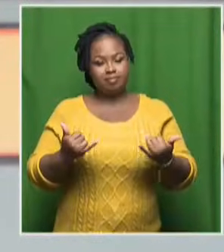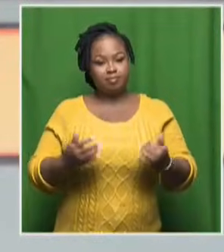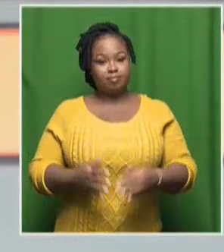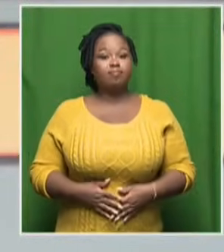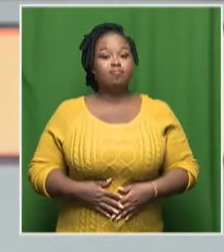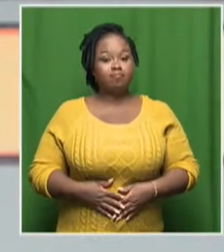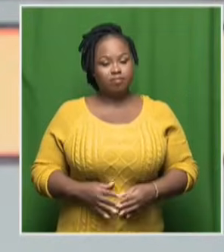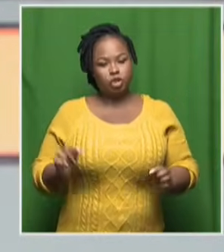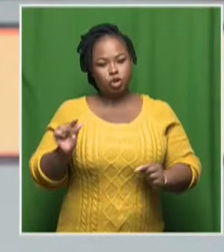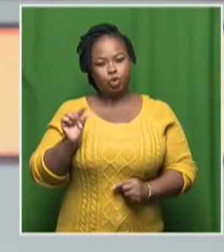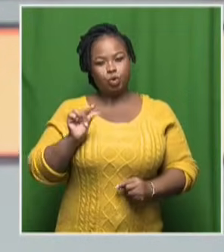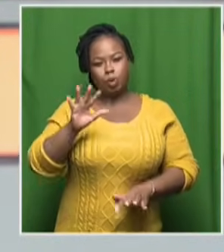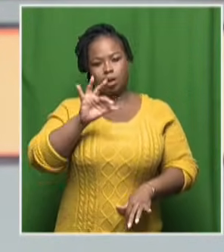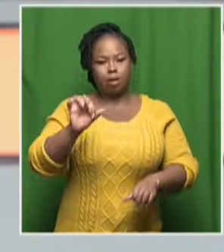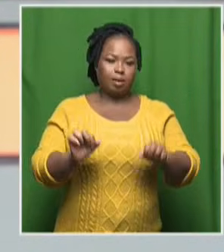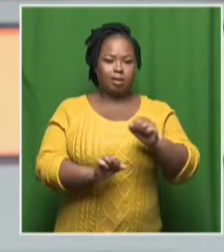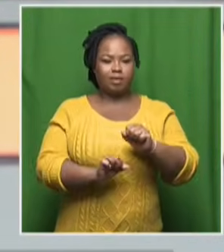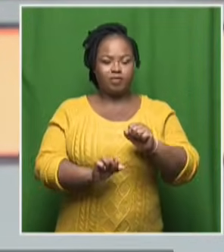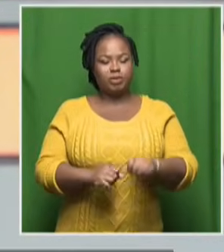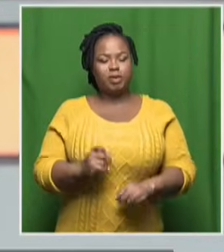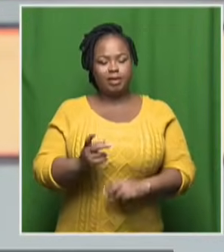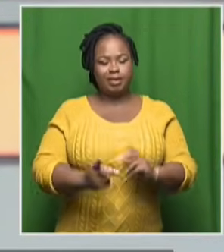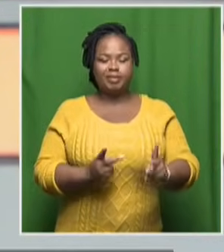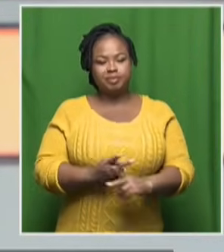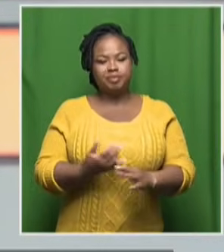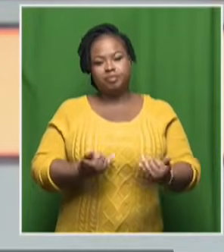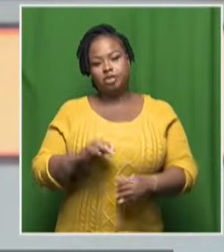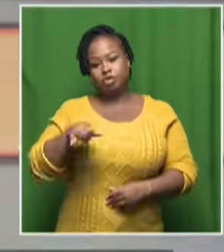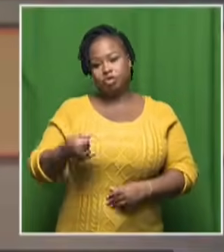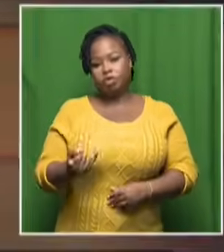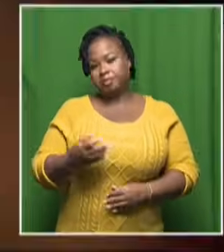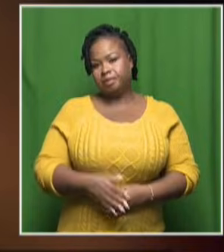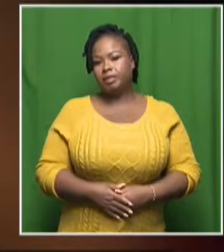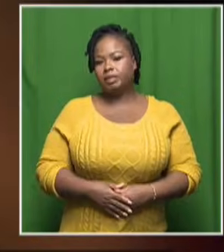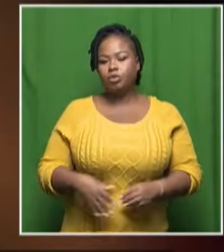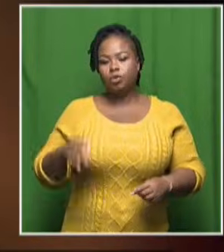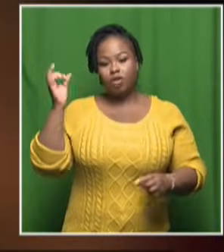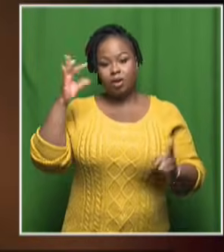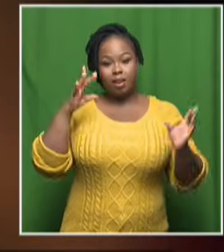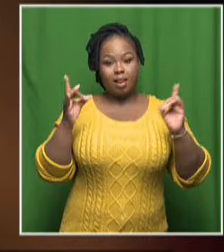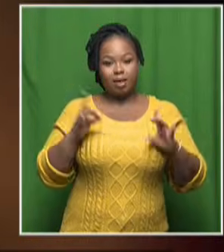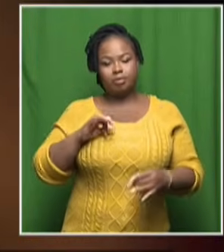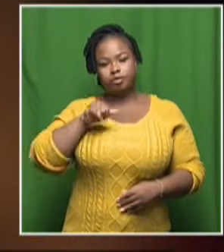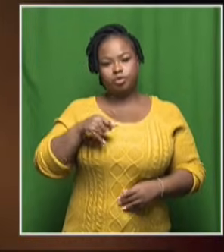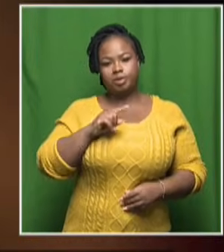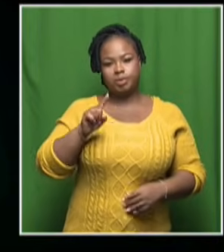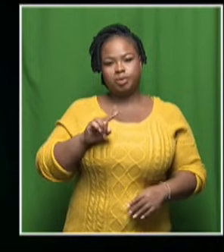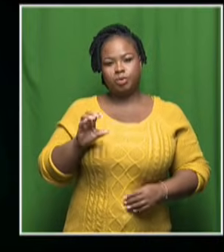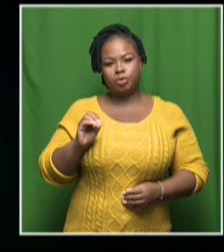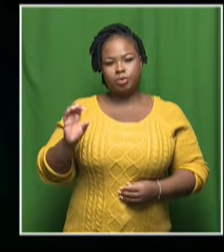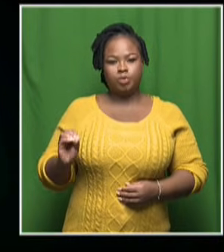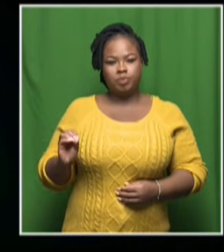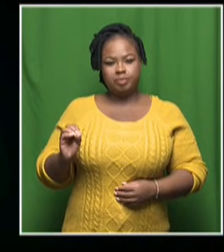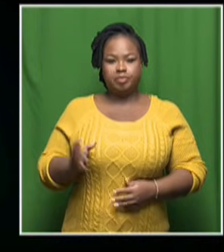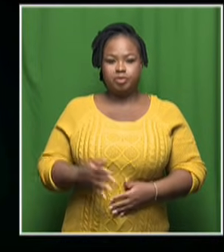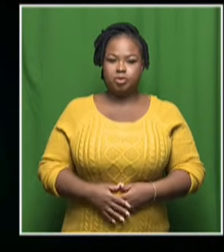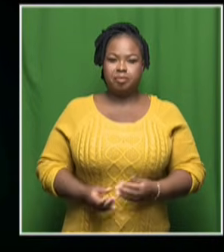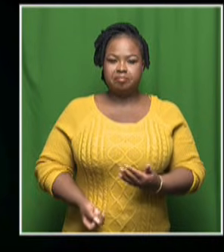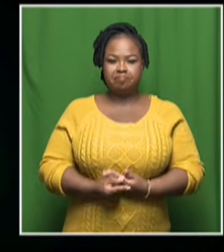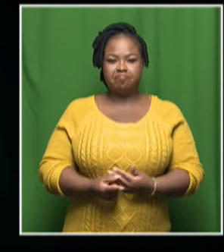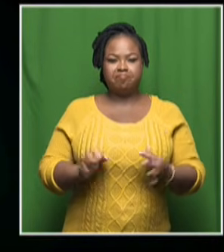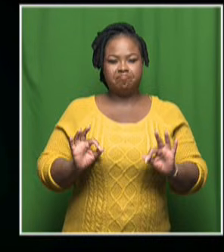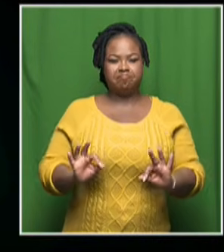So curtains are drawing to a close on yet another festival season in Joburg. The Festival of Lights at Joburg Zoo, pulling out all the stops to create